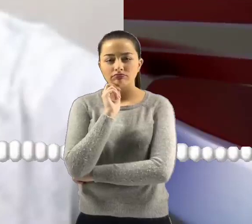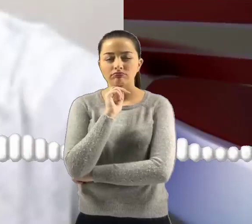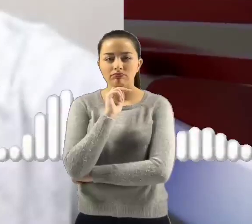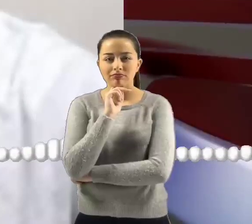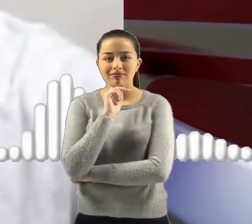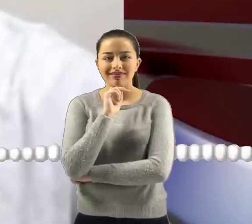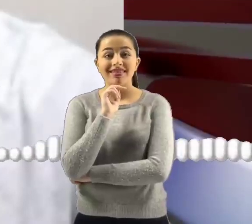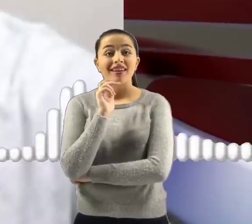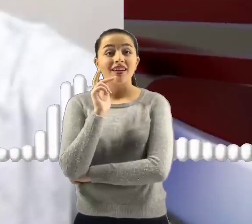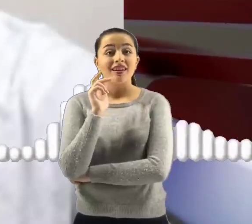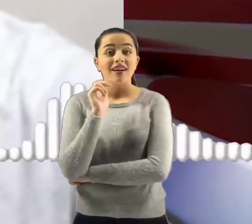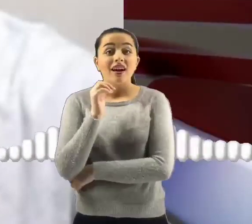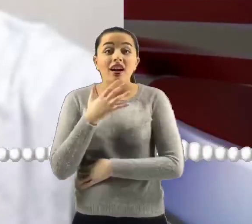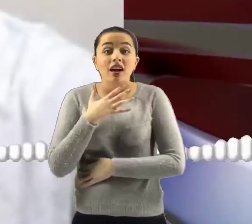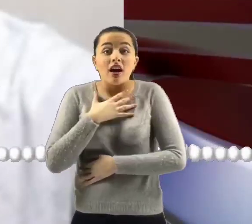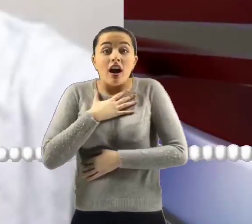kerenu the way forward